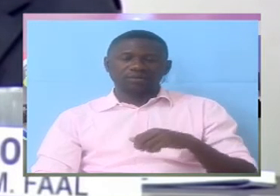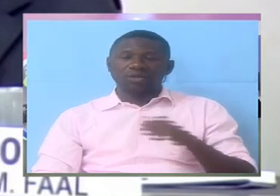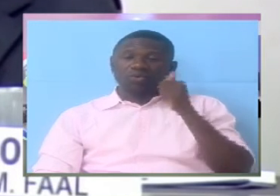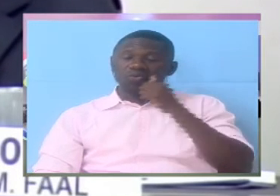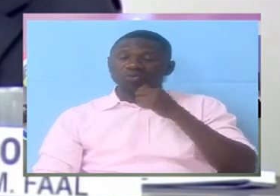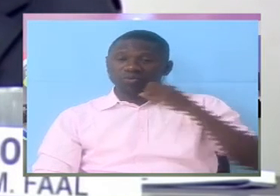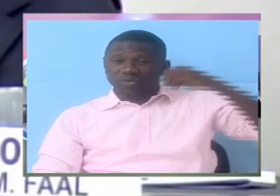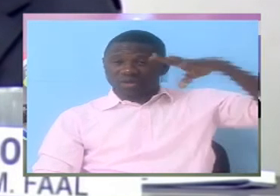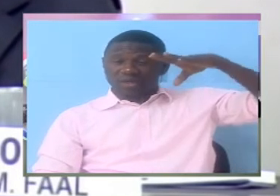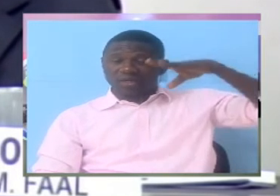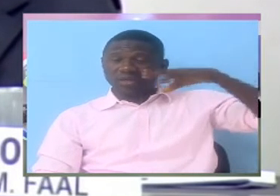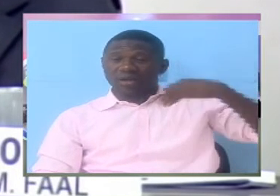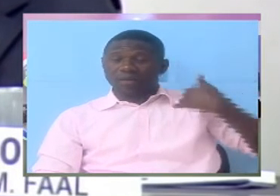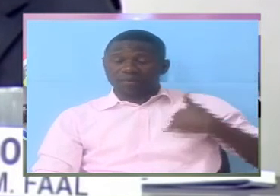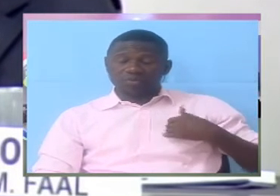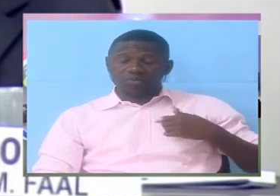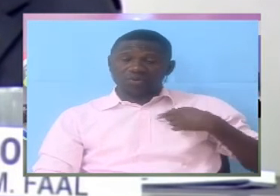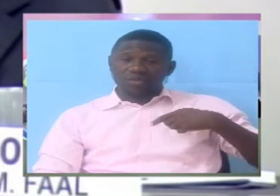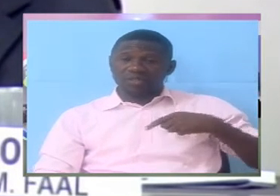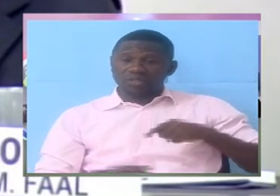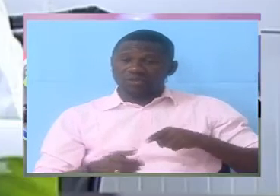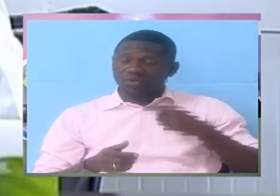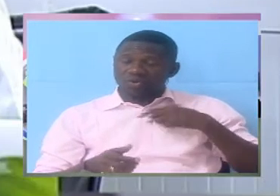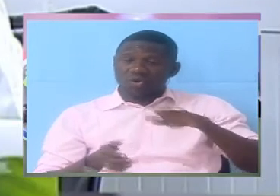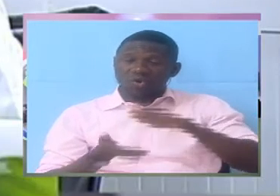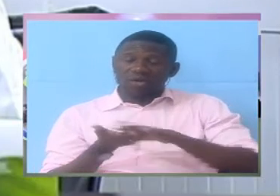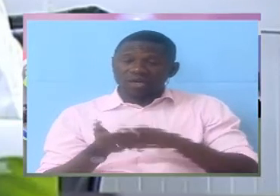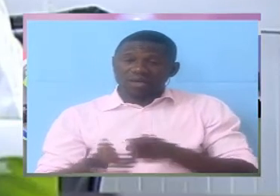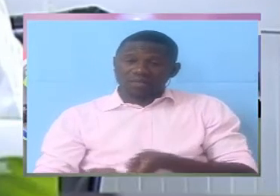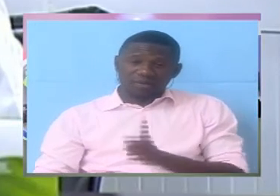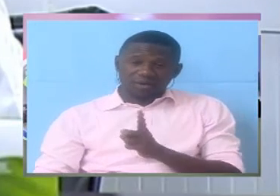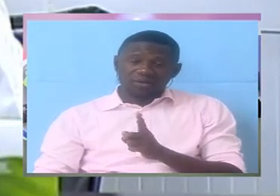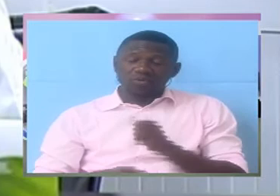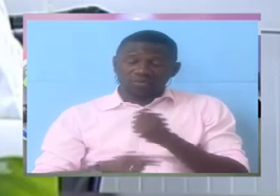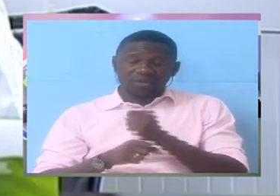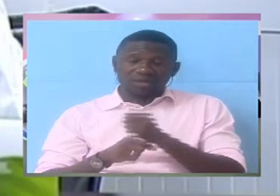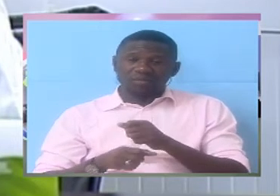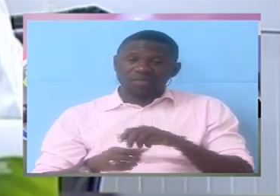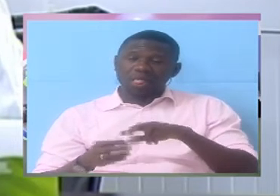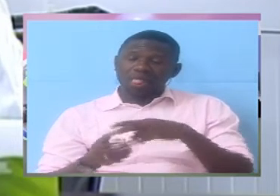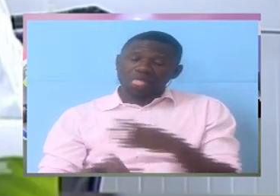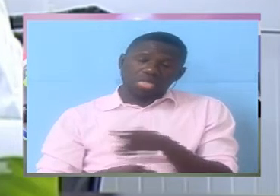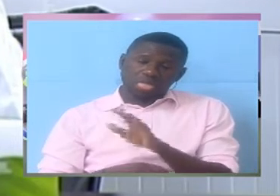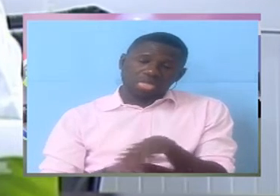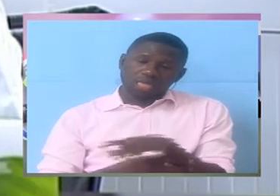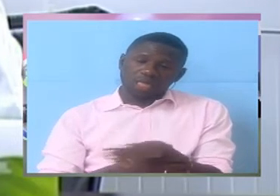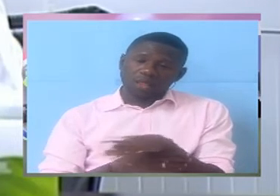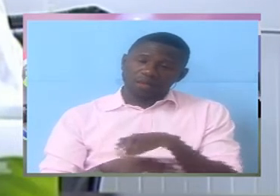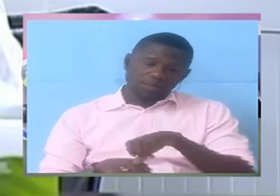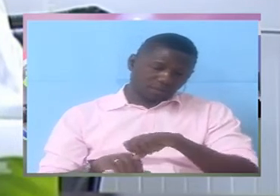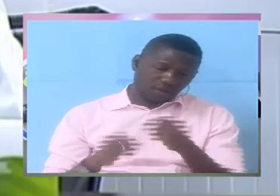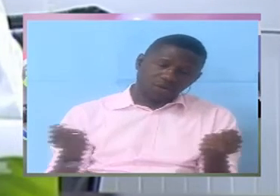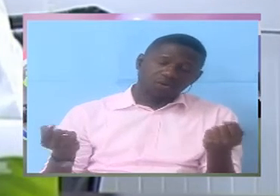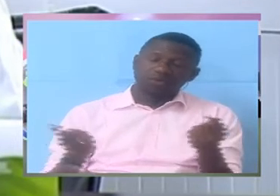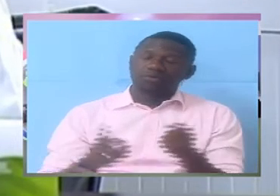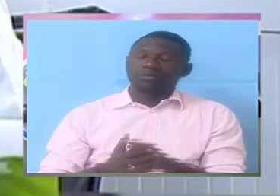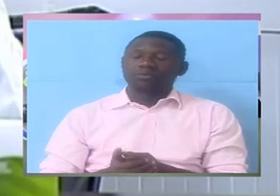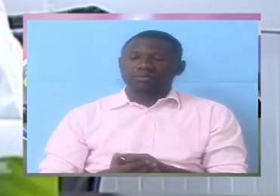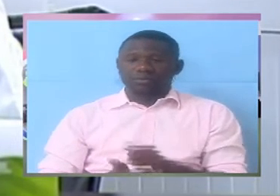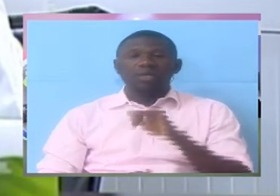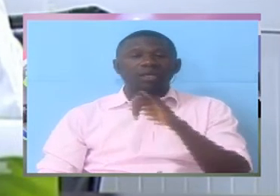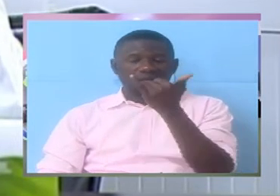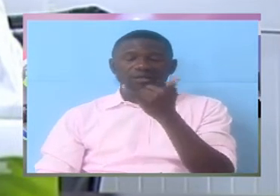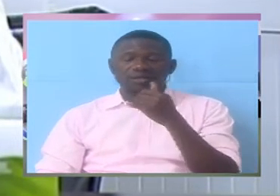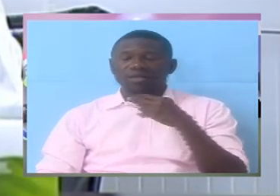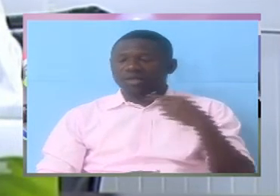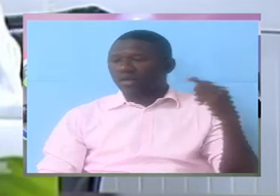electrocuting people in their genitals, yes, to render them impotent. Yes, because I have had past testimonies